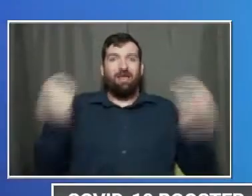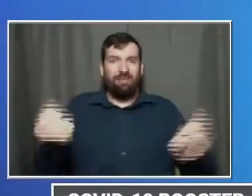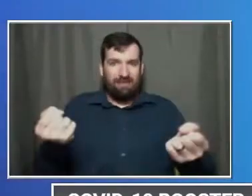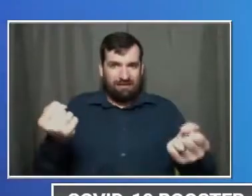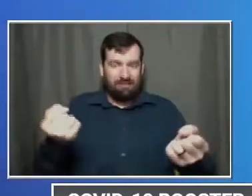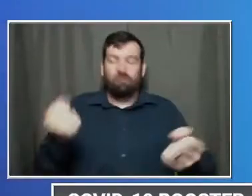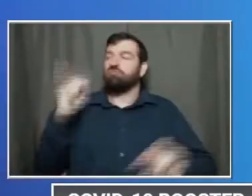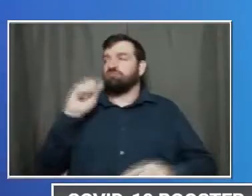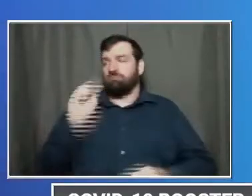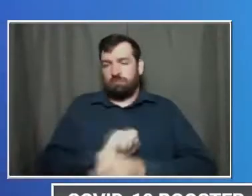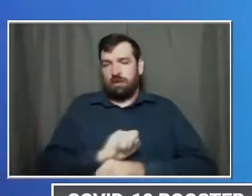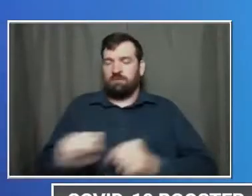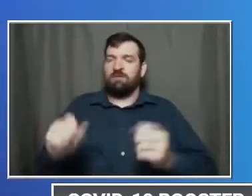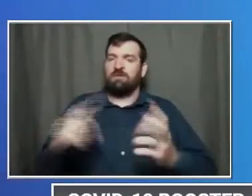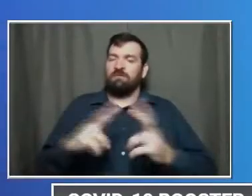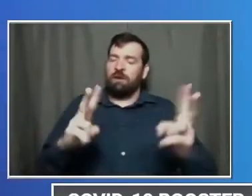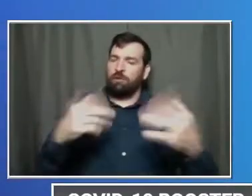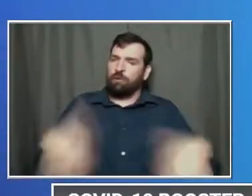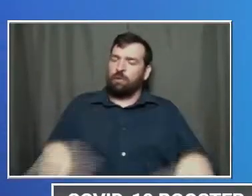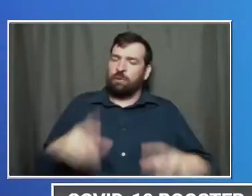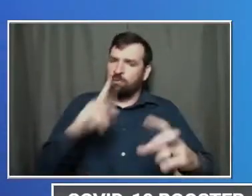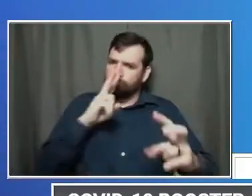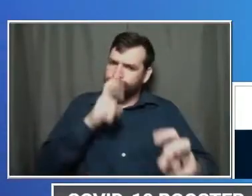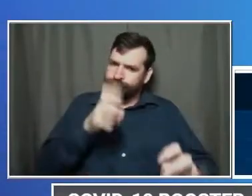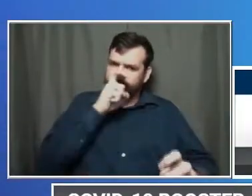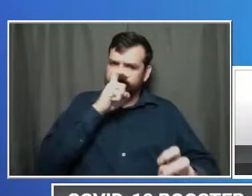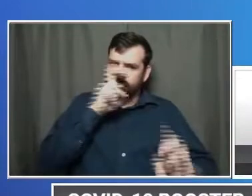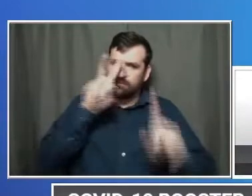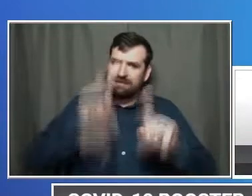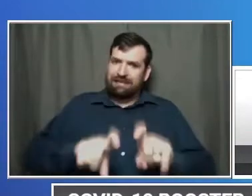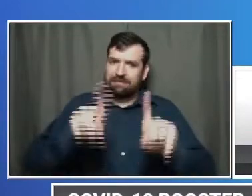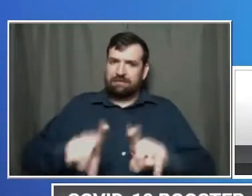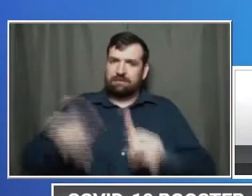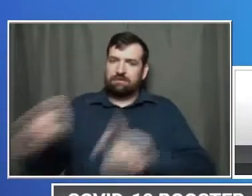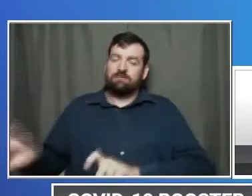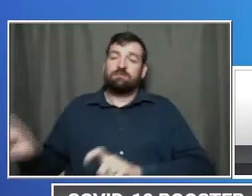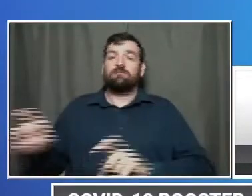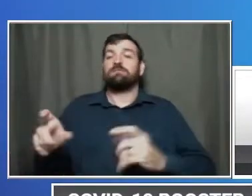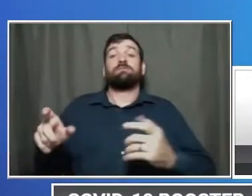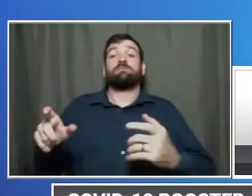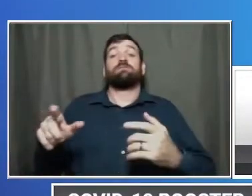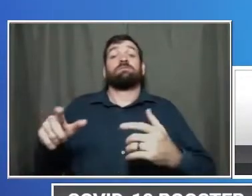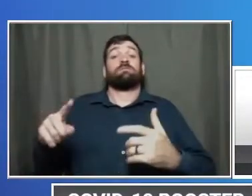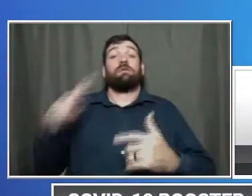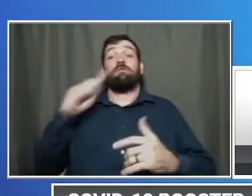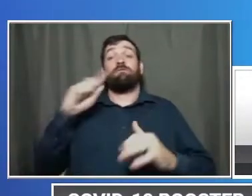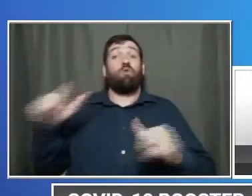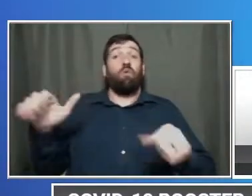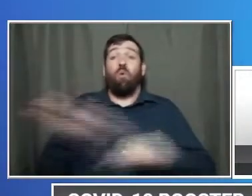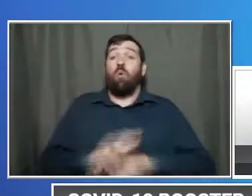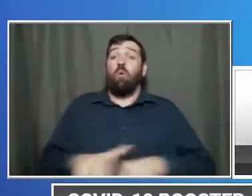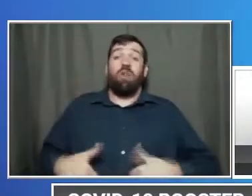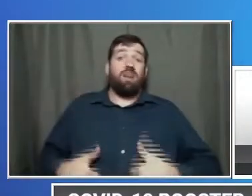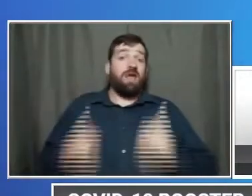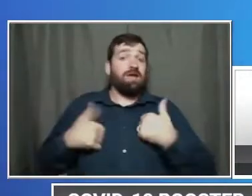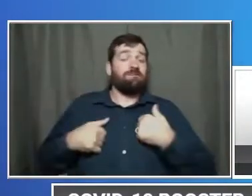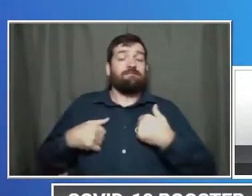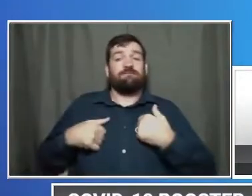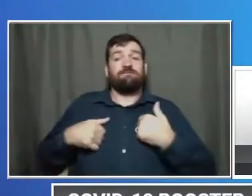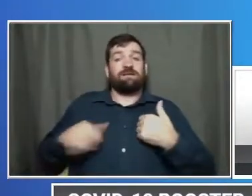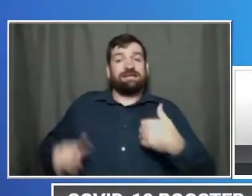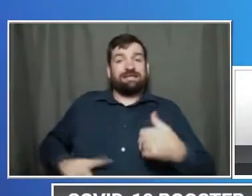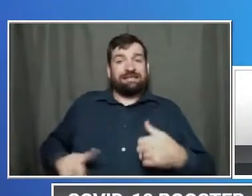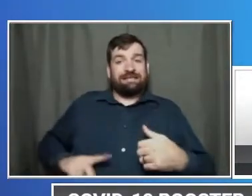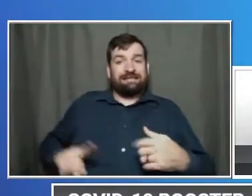put them through very rigorous testing. Yeah. The lifetime risk of end-stage renal disease being a donor is 90